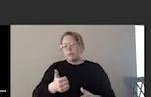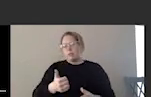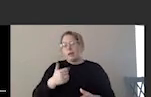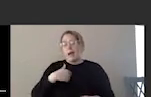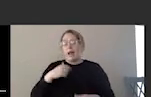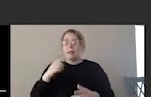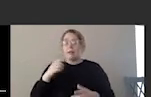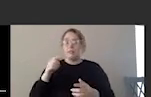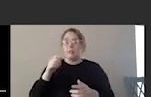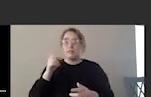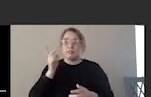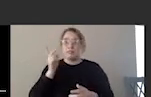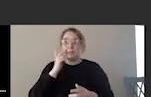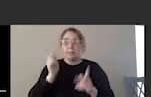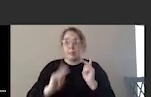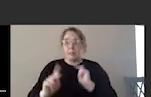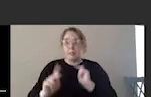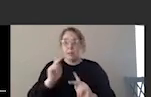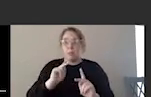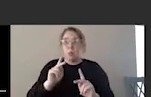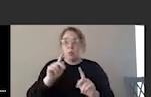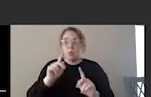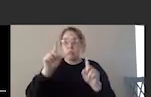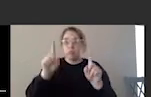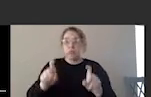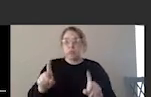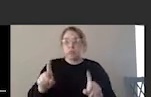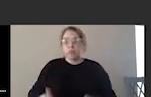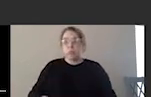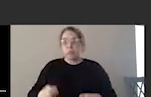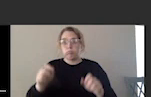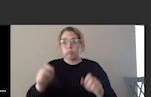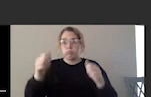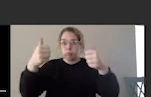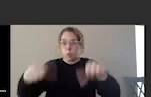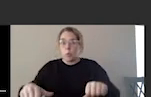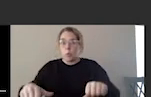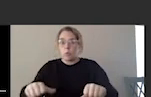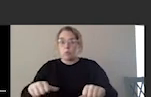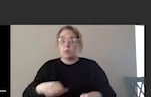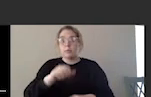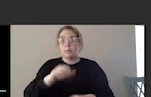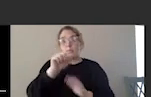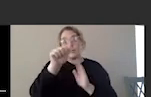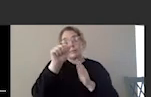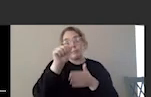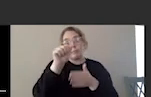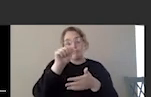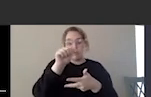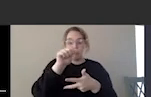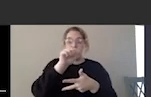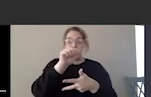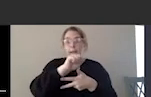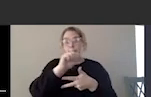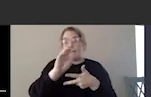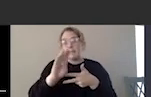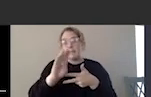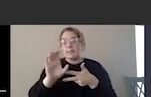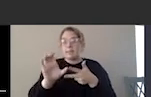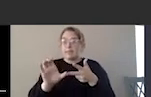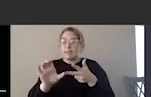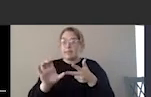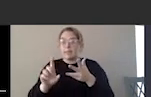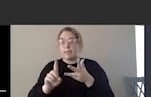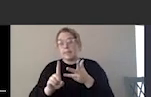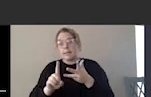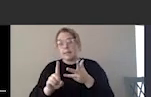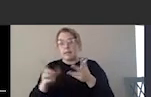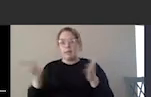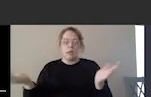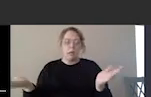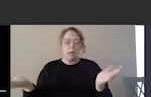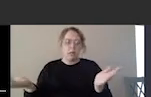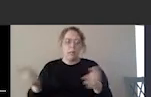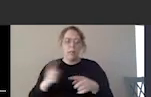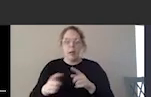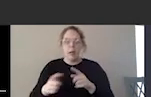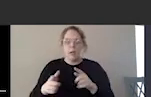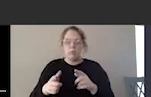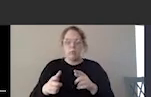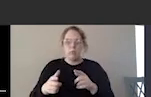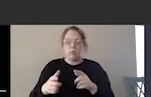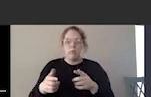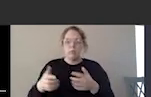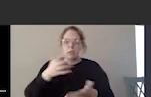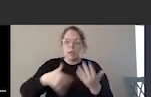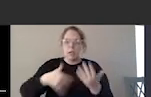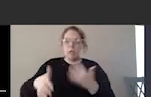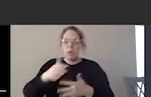where it's like question A, B, C, D. It's just an interactive fiction format. So if you were to use something like this for testing's sake,